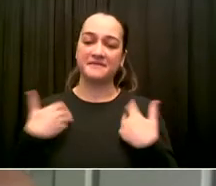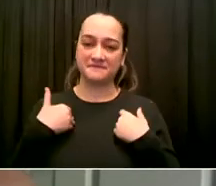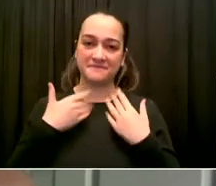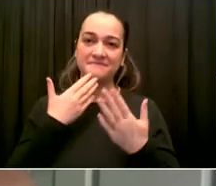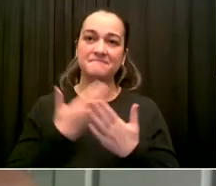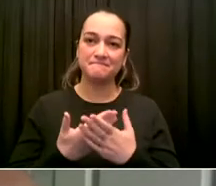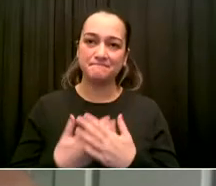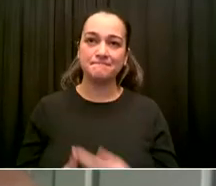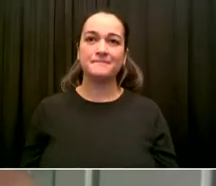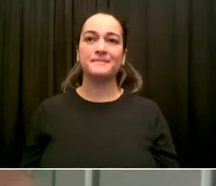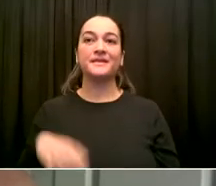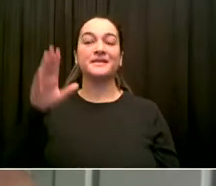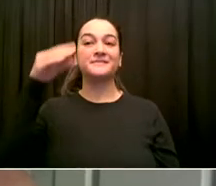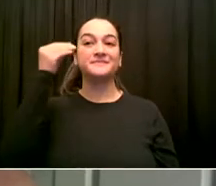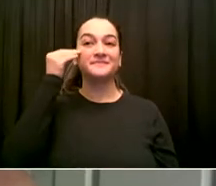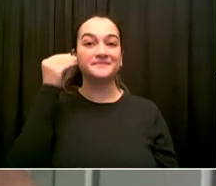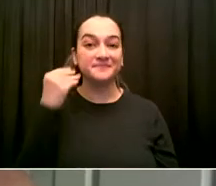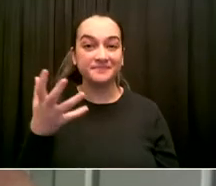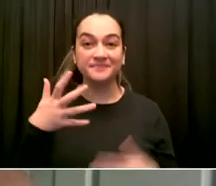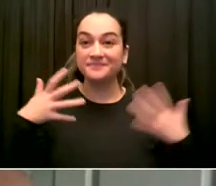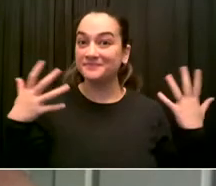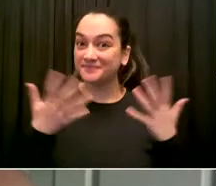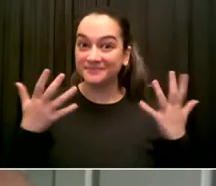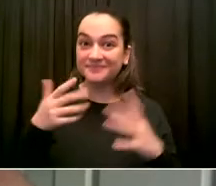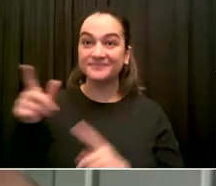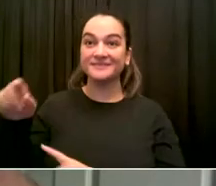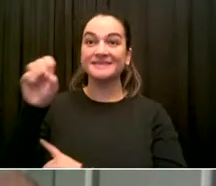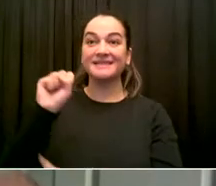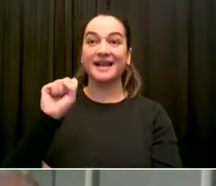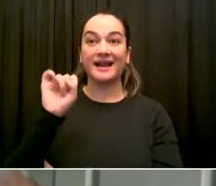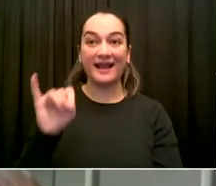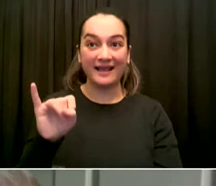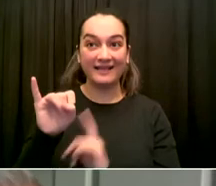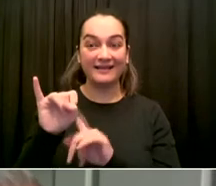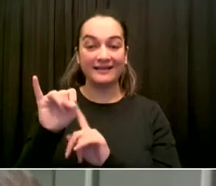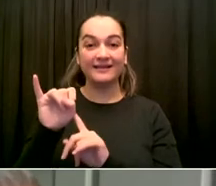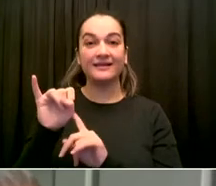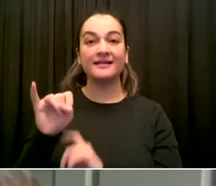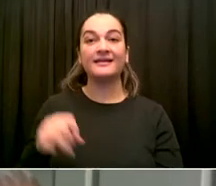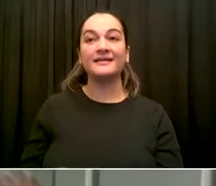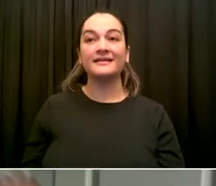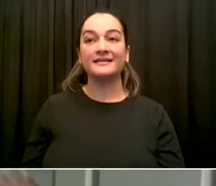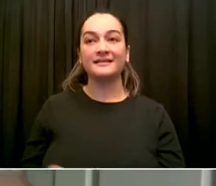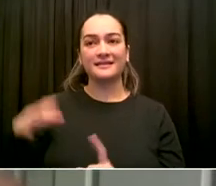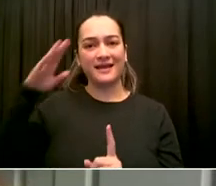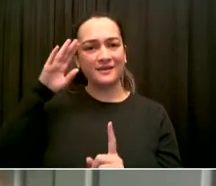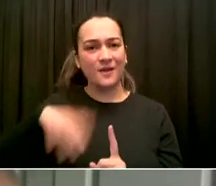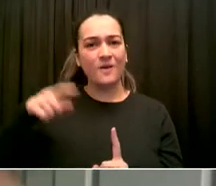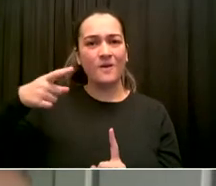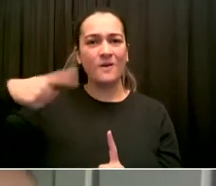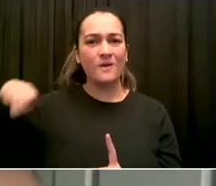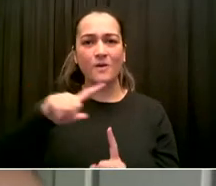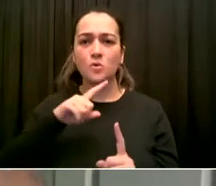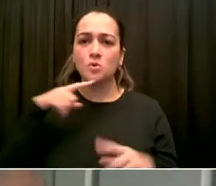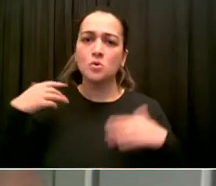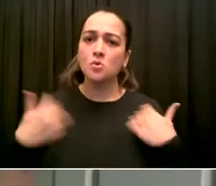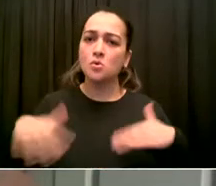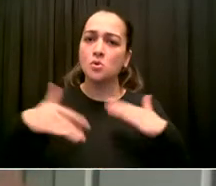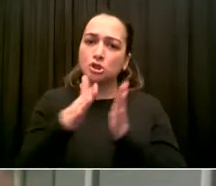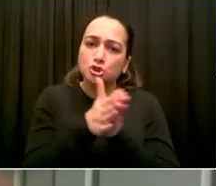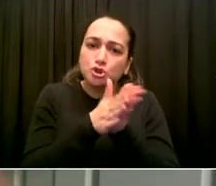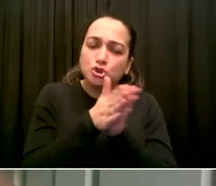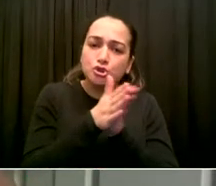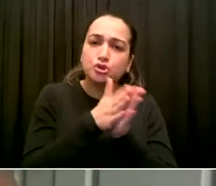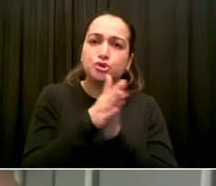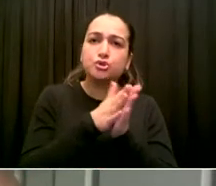Island. You have been, again, passionately advocating for more vaccine sites in Staten Island, particularly